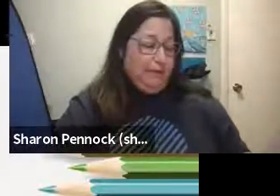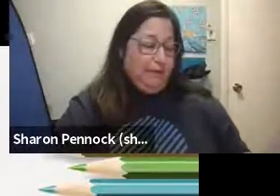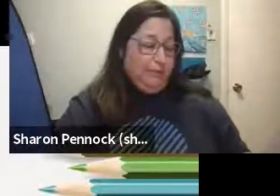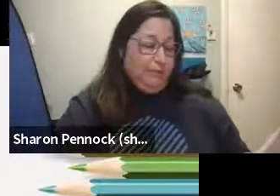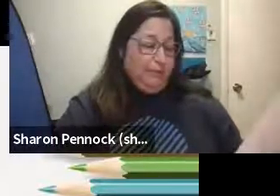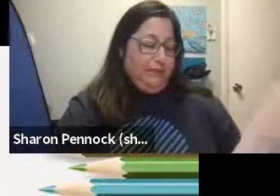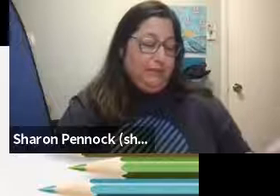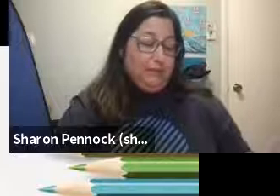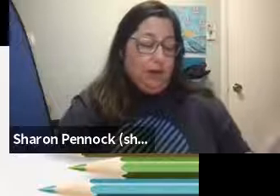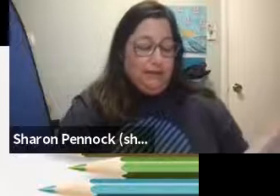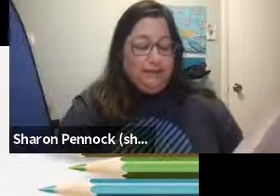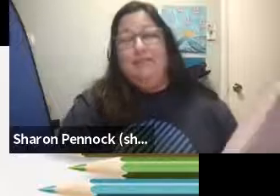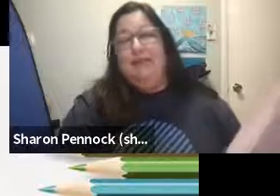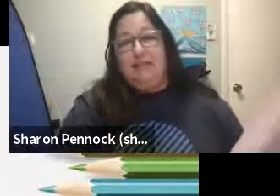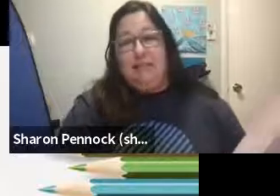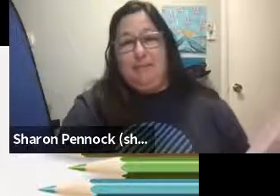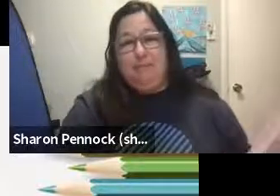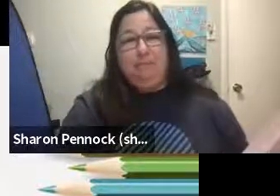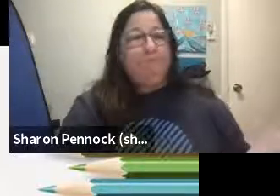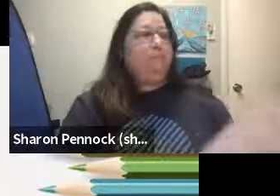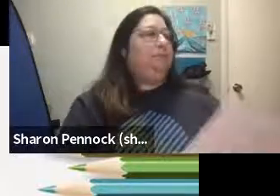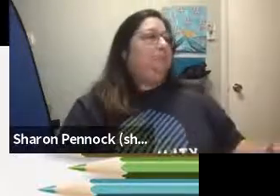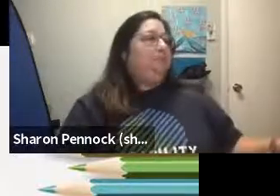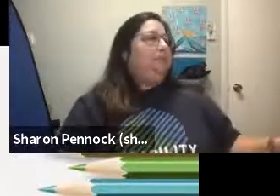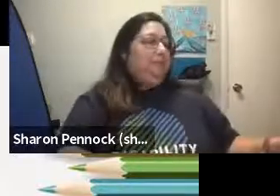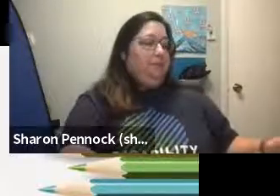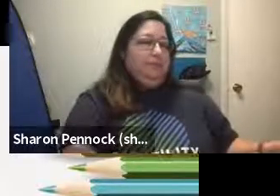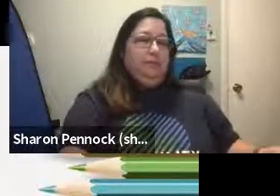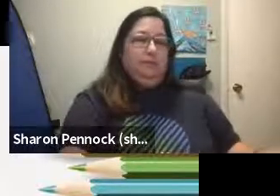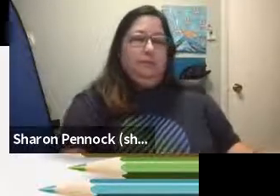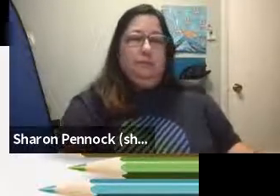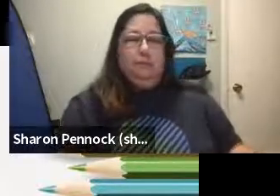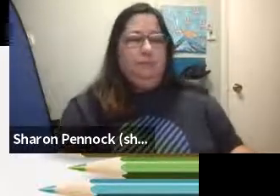of that page. It's up to all of us to make this happen.